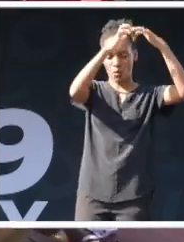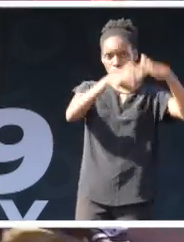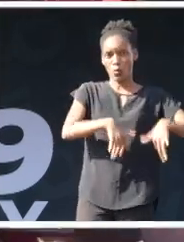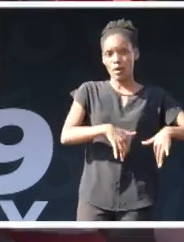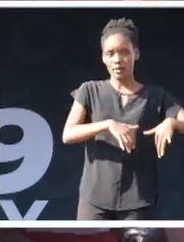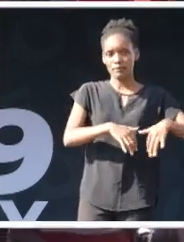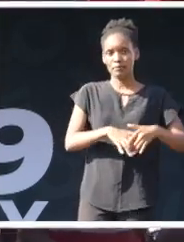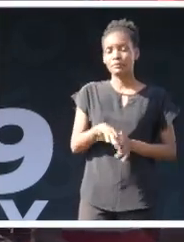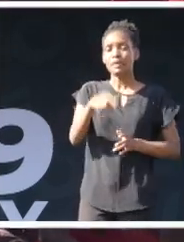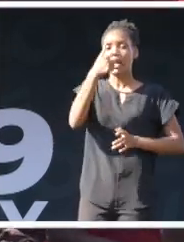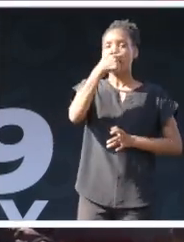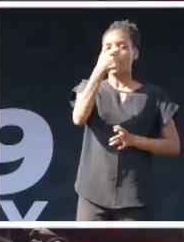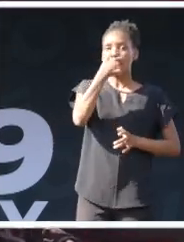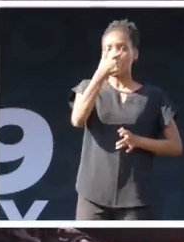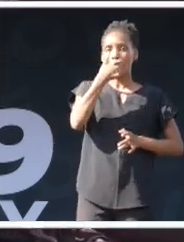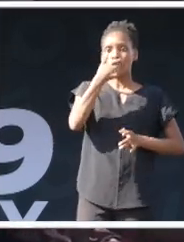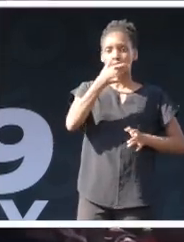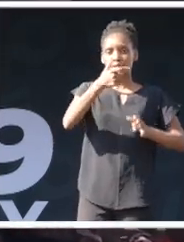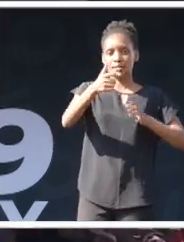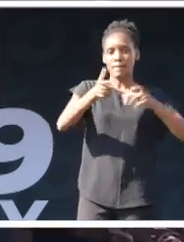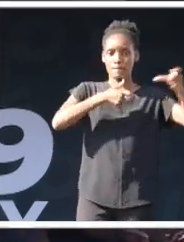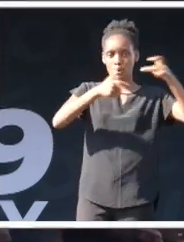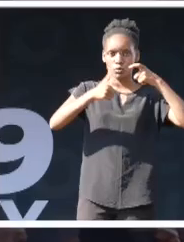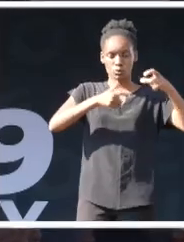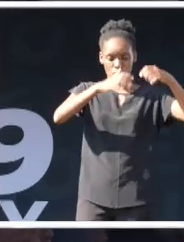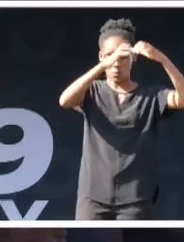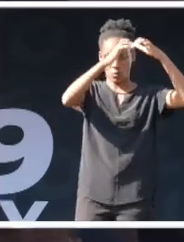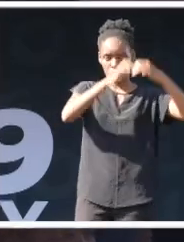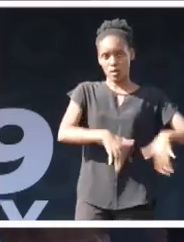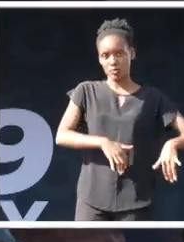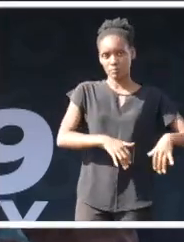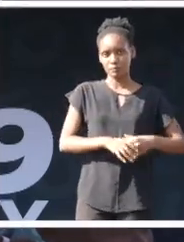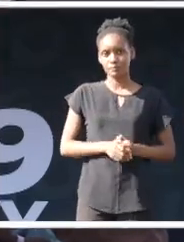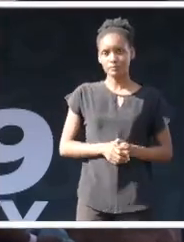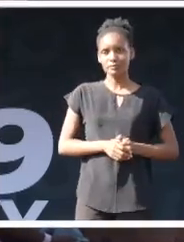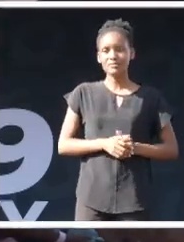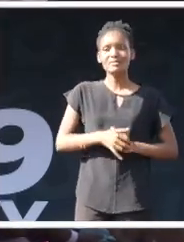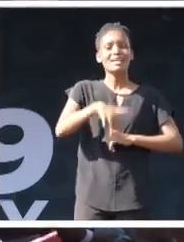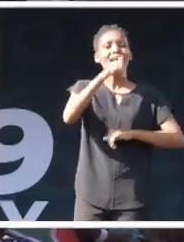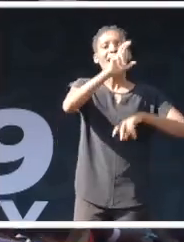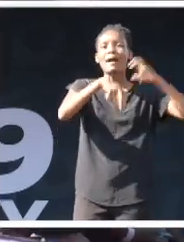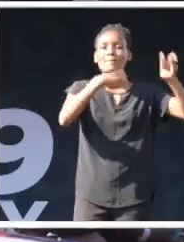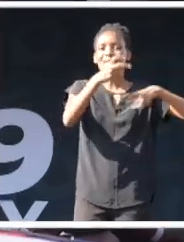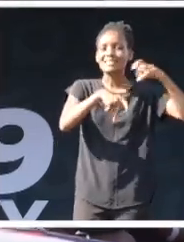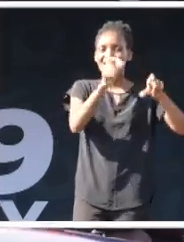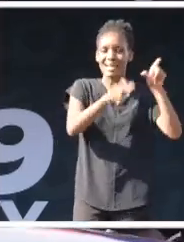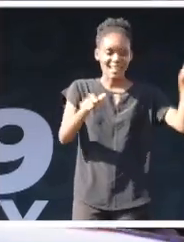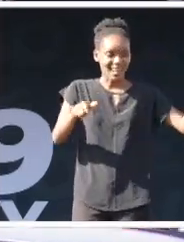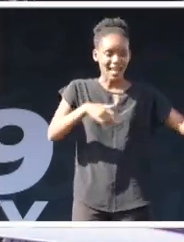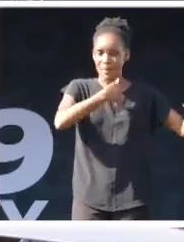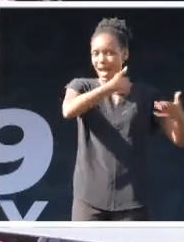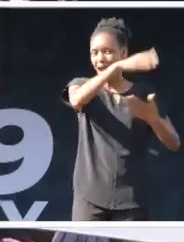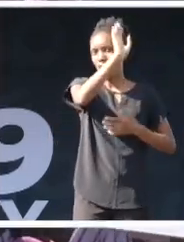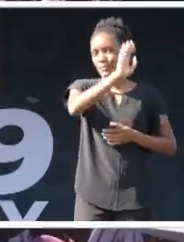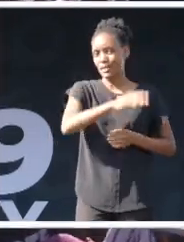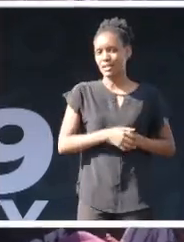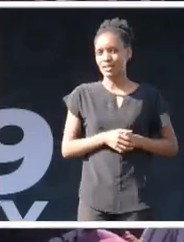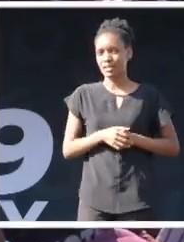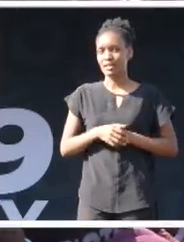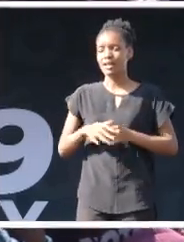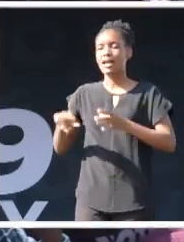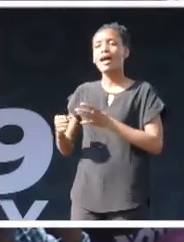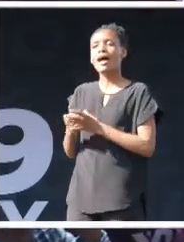wa Ramaphosa awuwe. Abahambe amasela abahambe. Long live